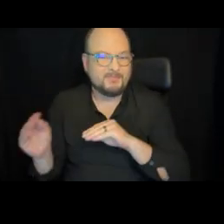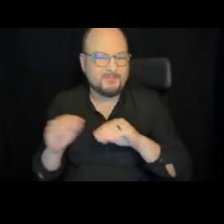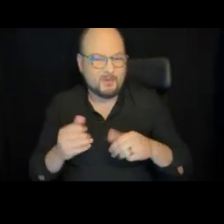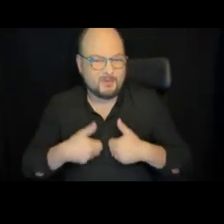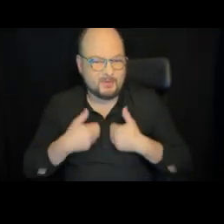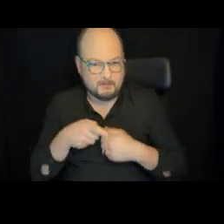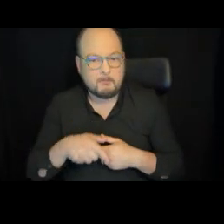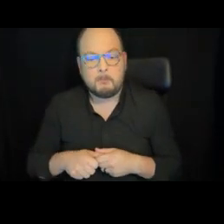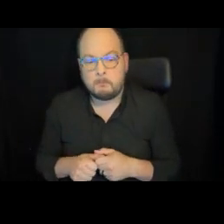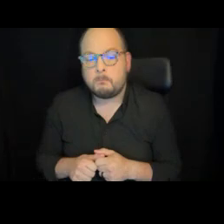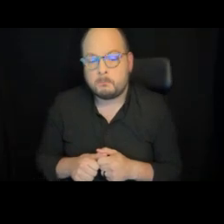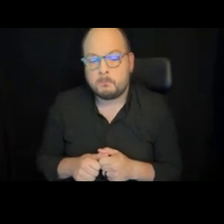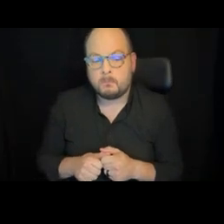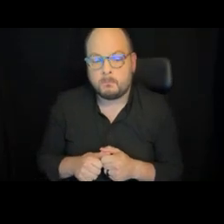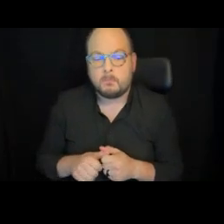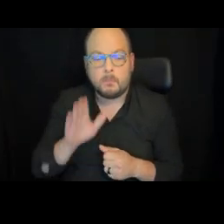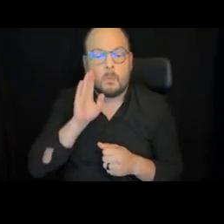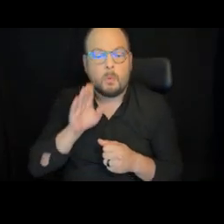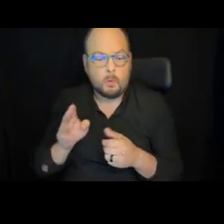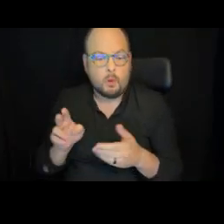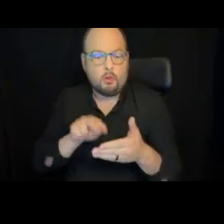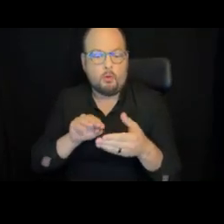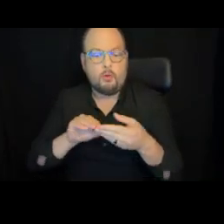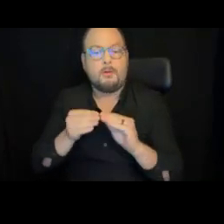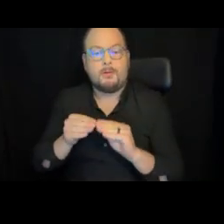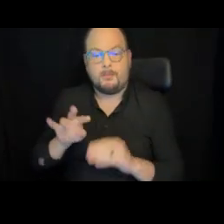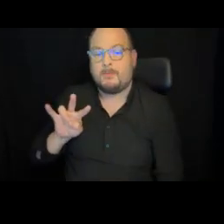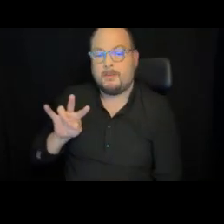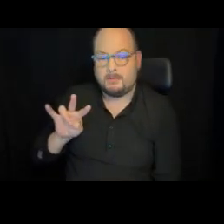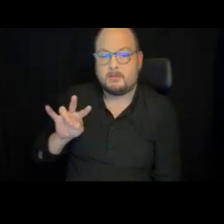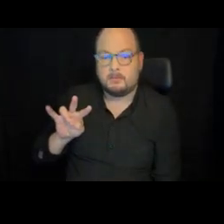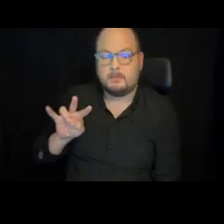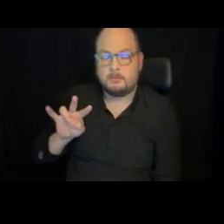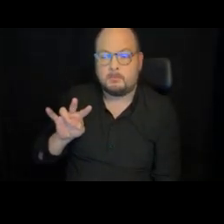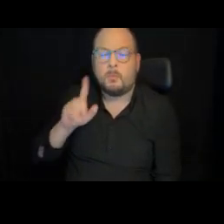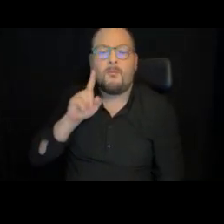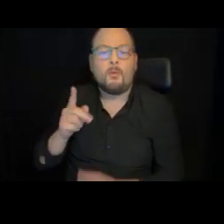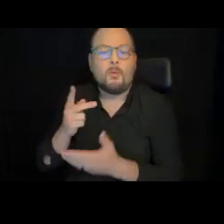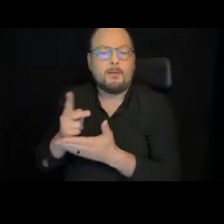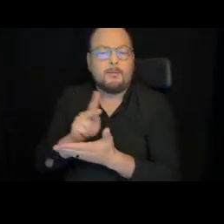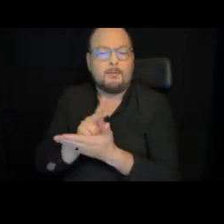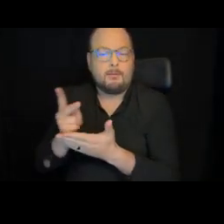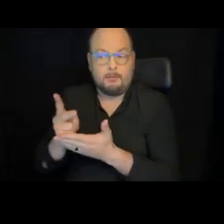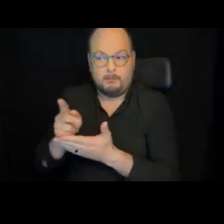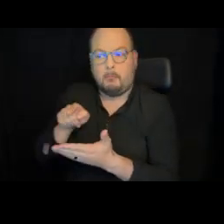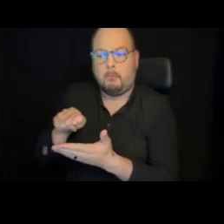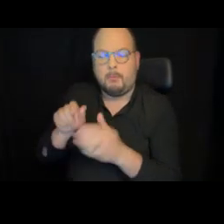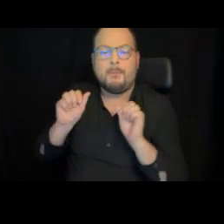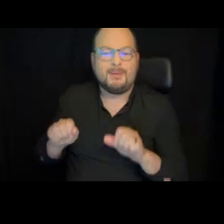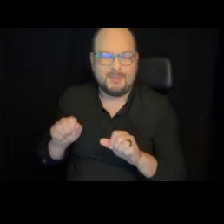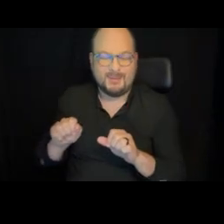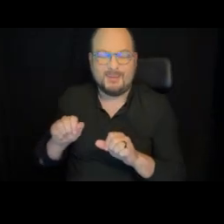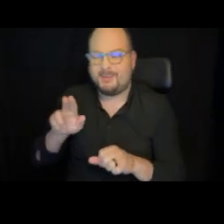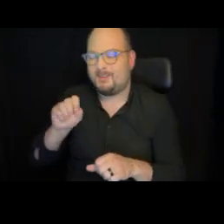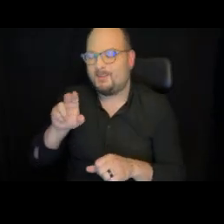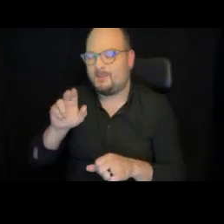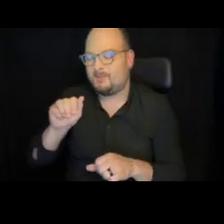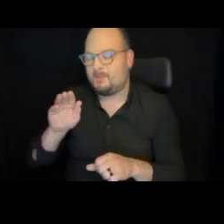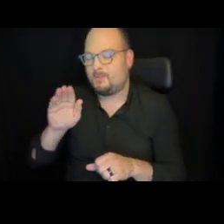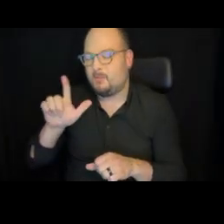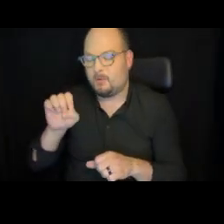and examines the sections related to usable kitchens. And that brings us